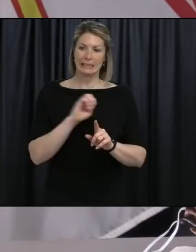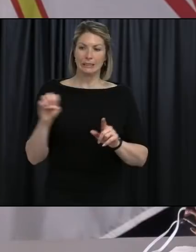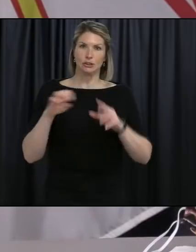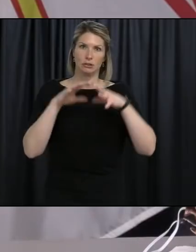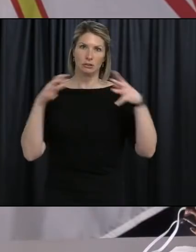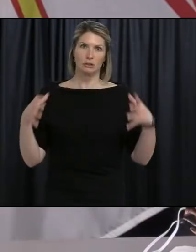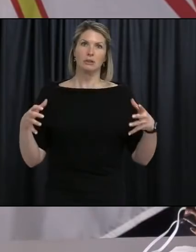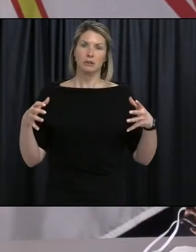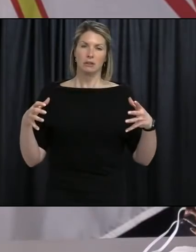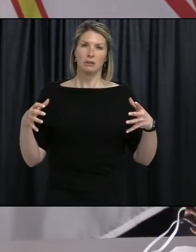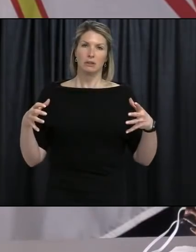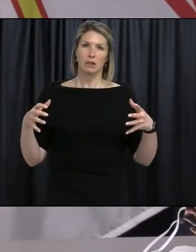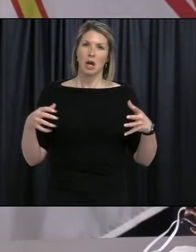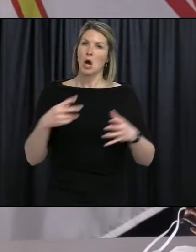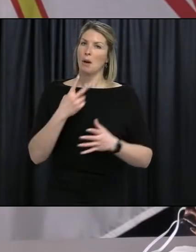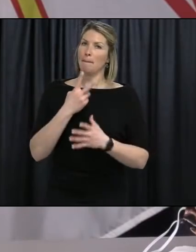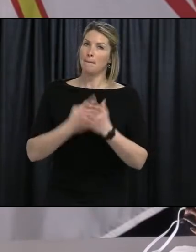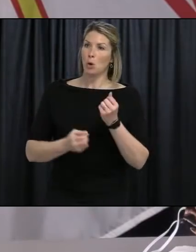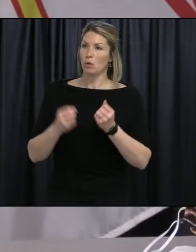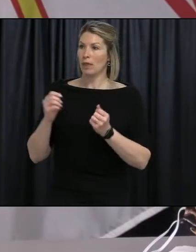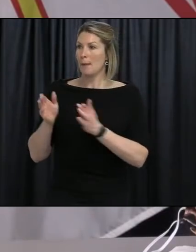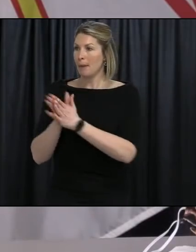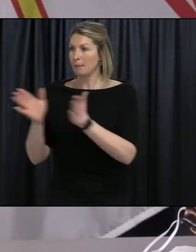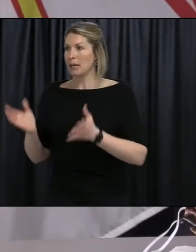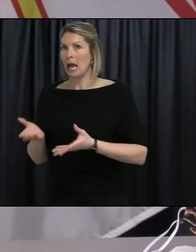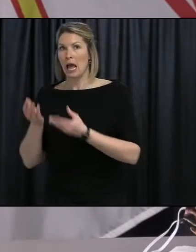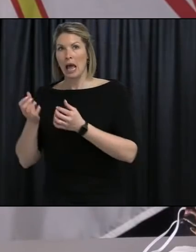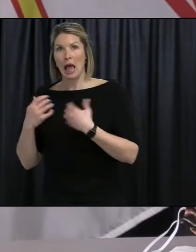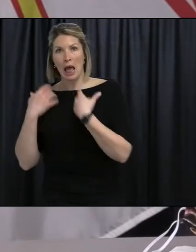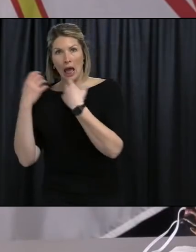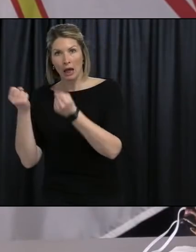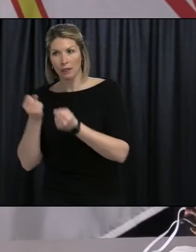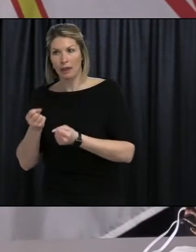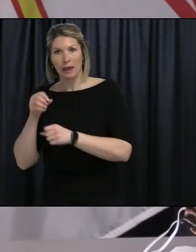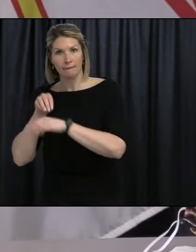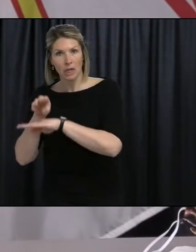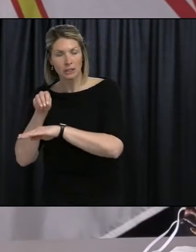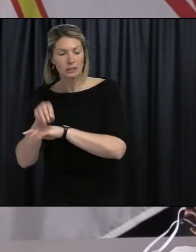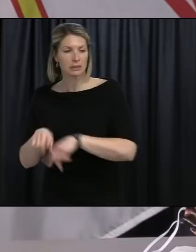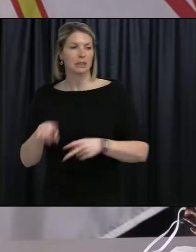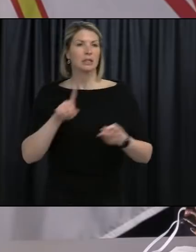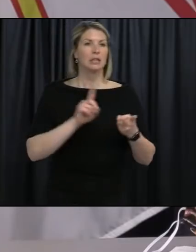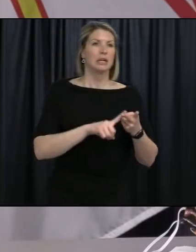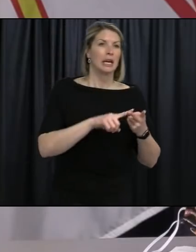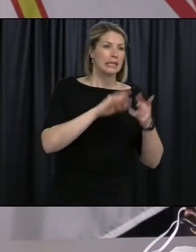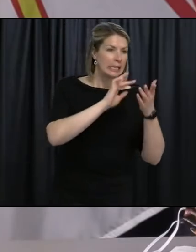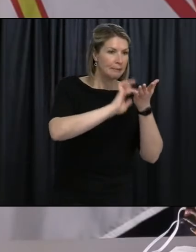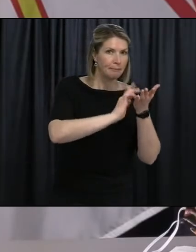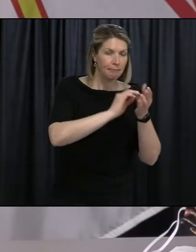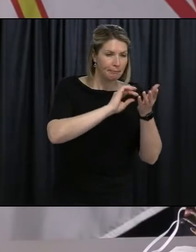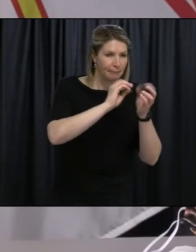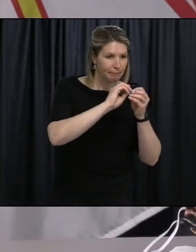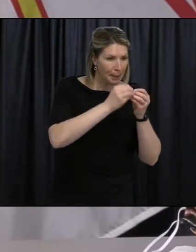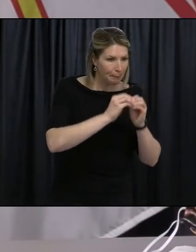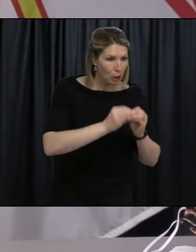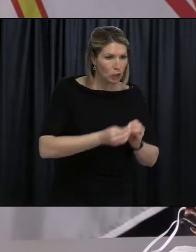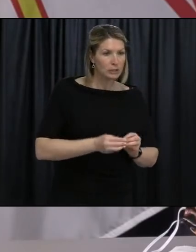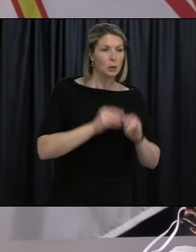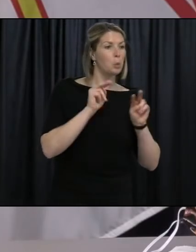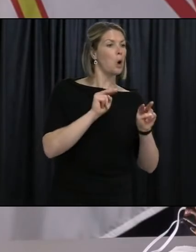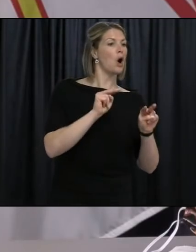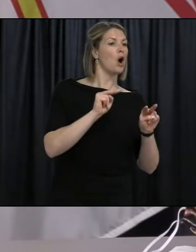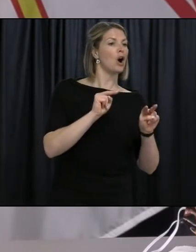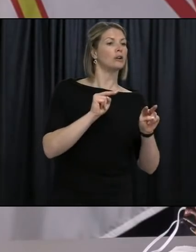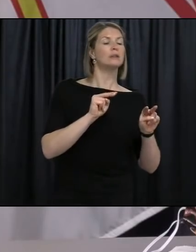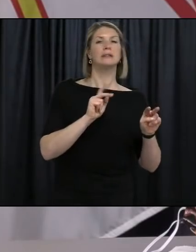think we've taken a 2-week or give or take a 2-week pause in this, and we will evaluate it should